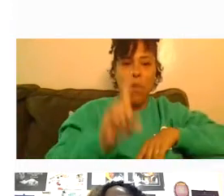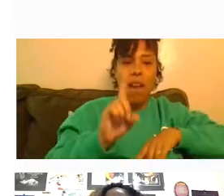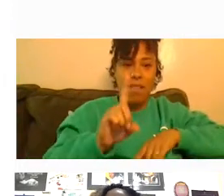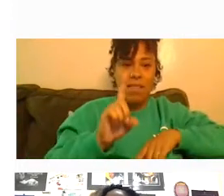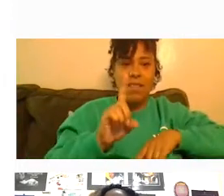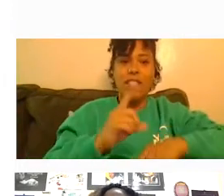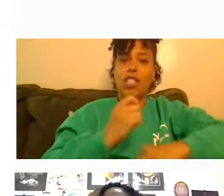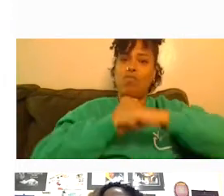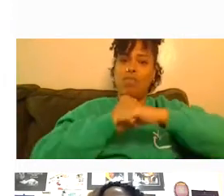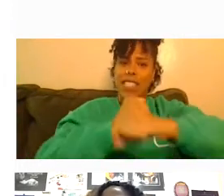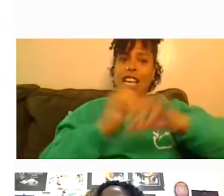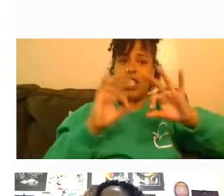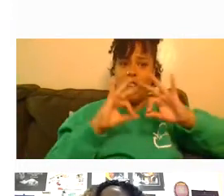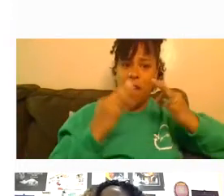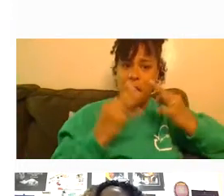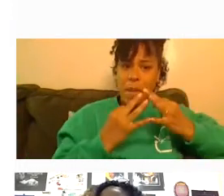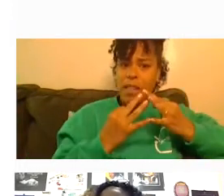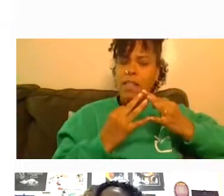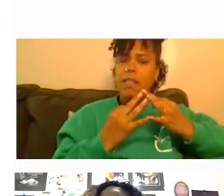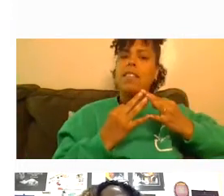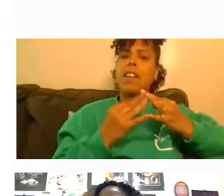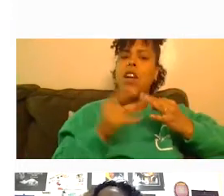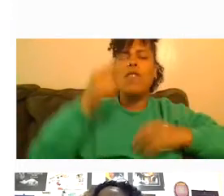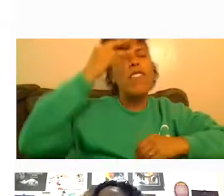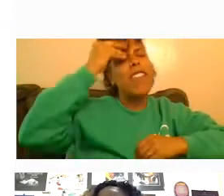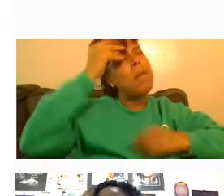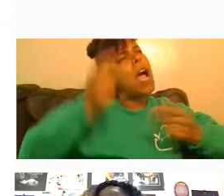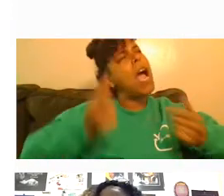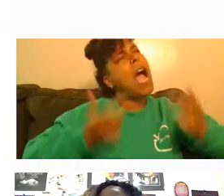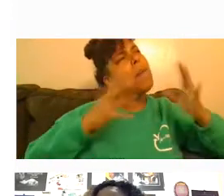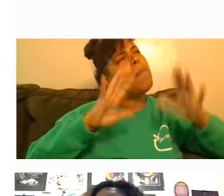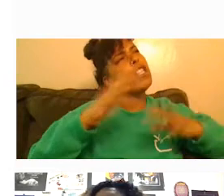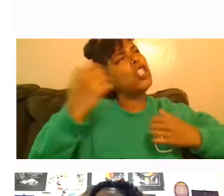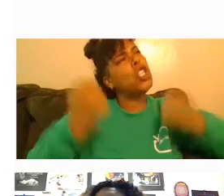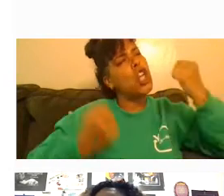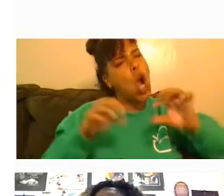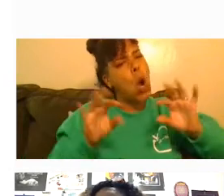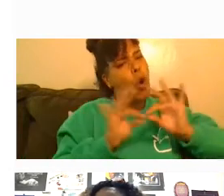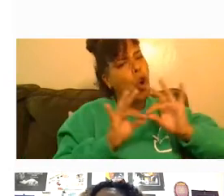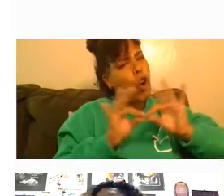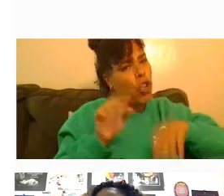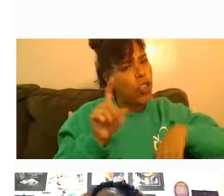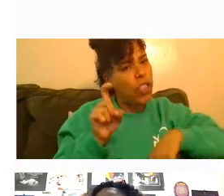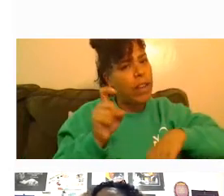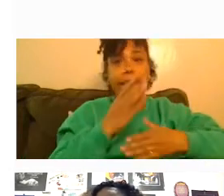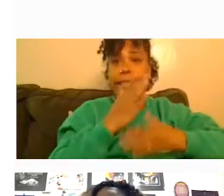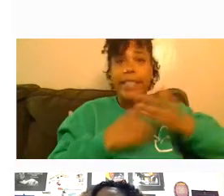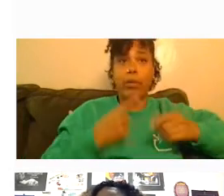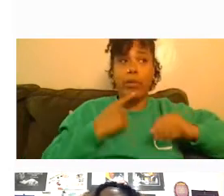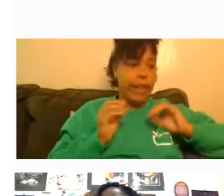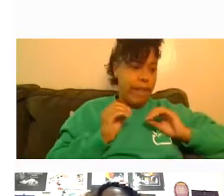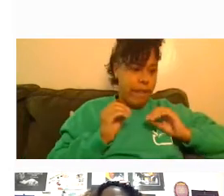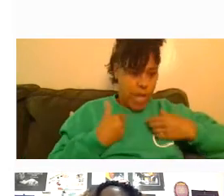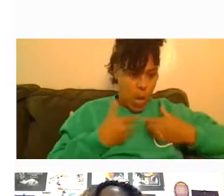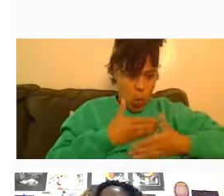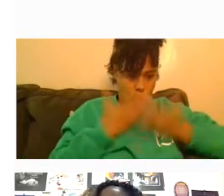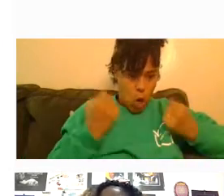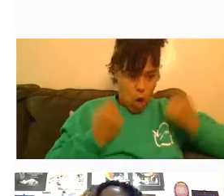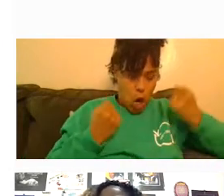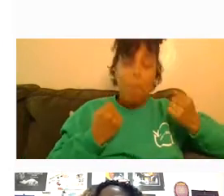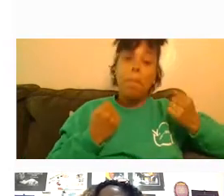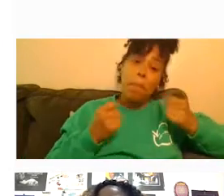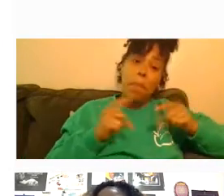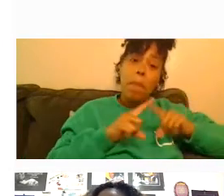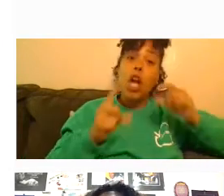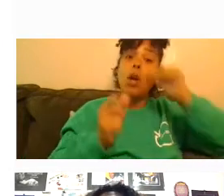yourself this question: how much is your car worth? Some of you say nothing if you don't have a car, right? But you know what? Most people